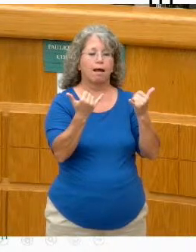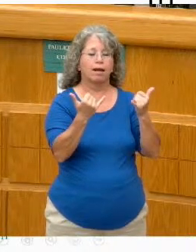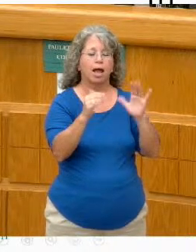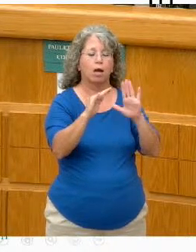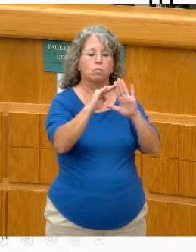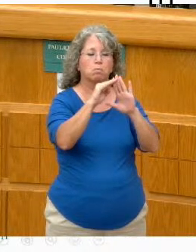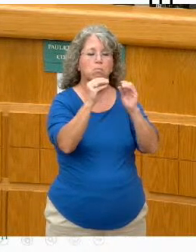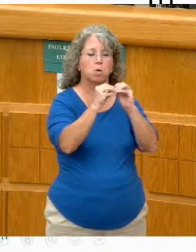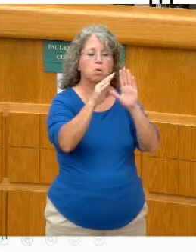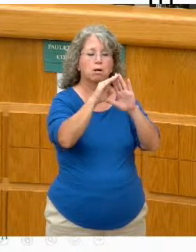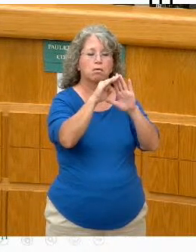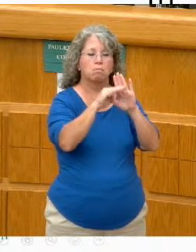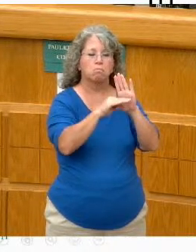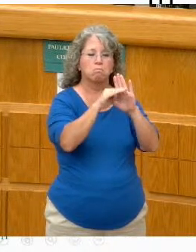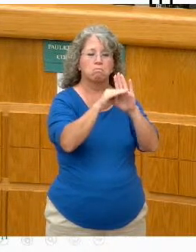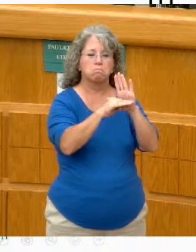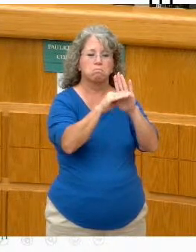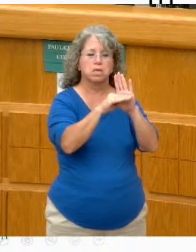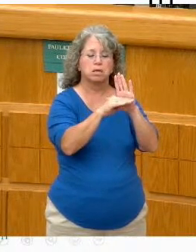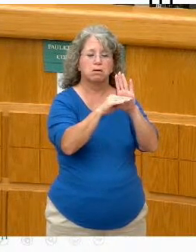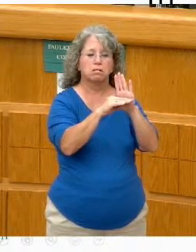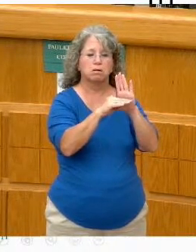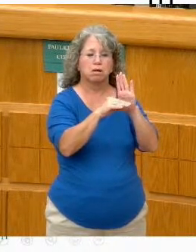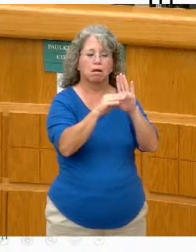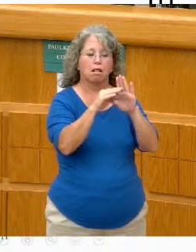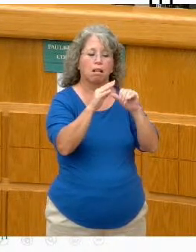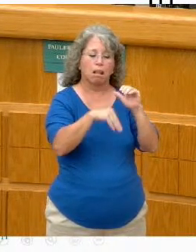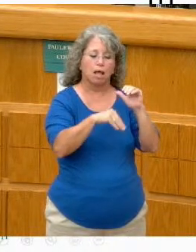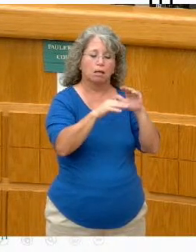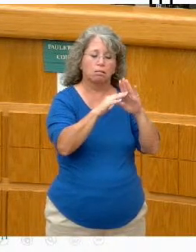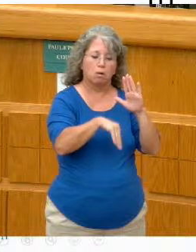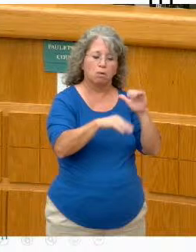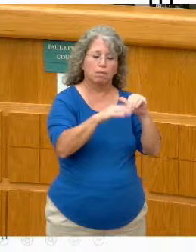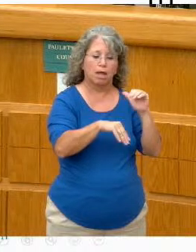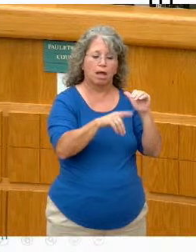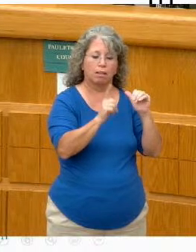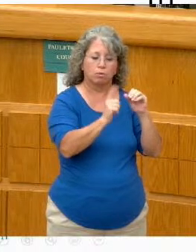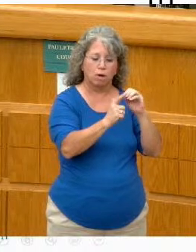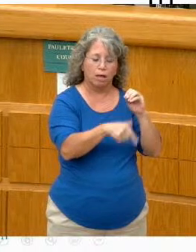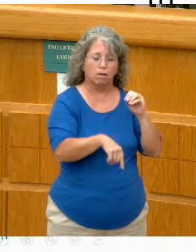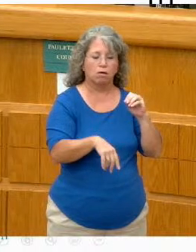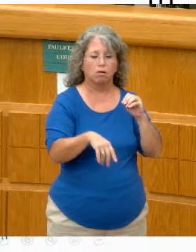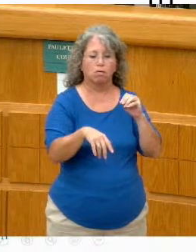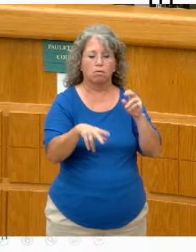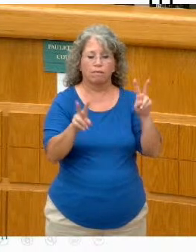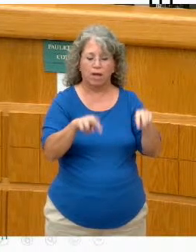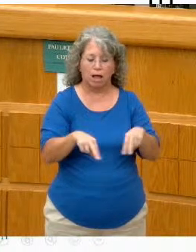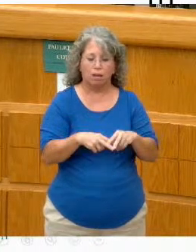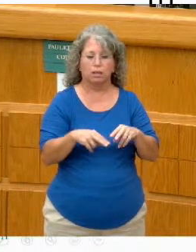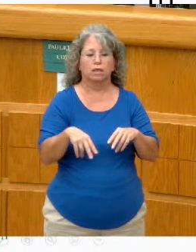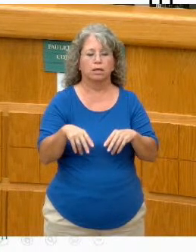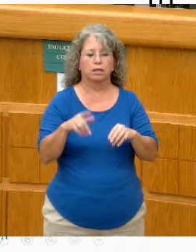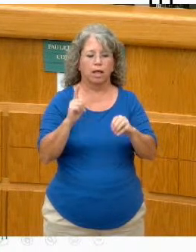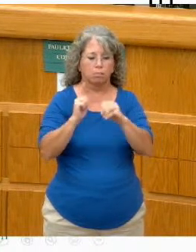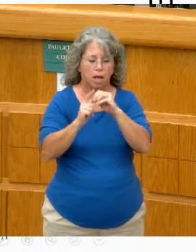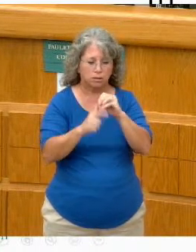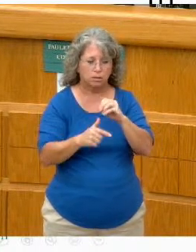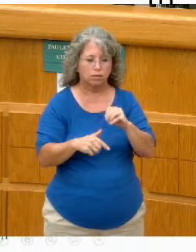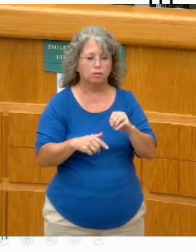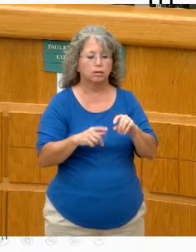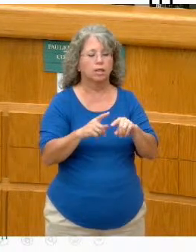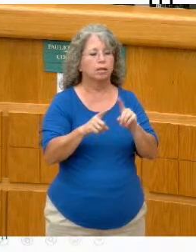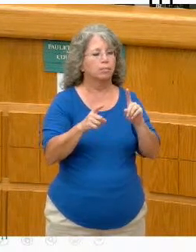mid-tier, lower than Laredo, Dallas, Fort Worth, lower Rio Grande Valley, and El Paso,